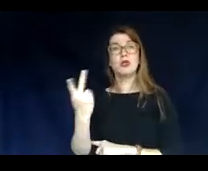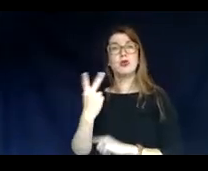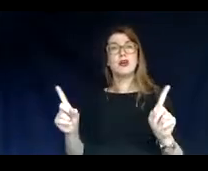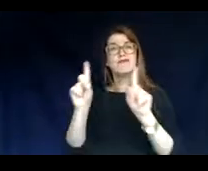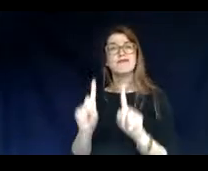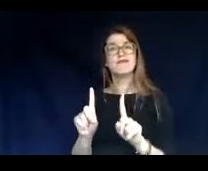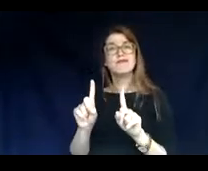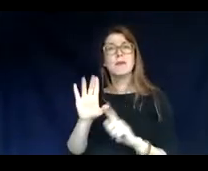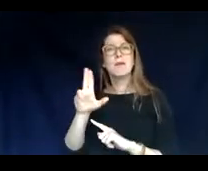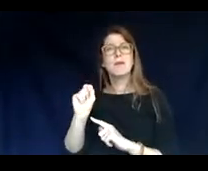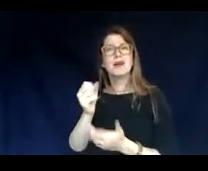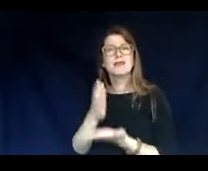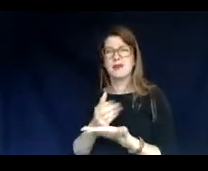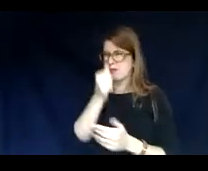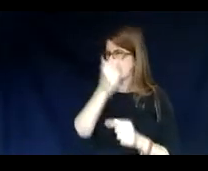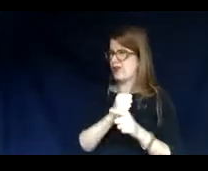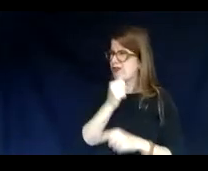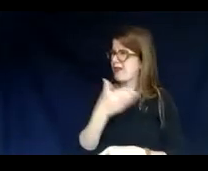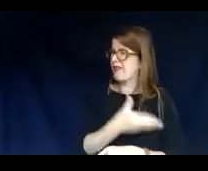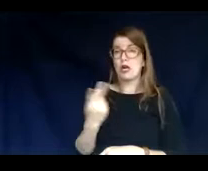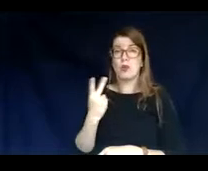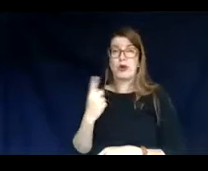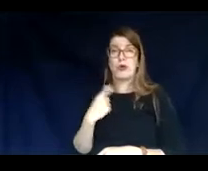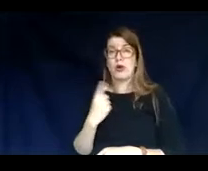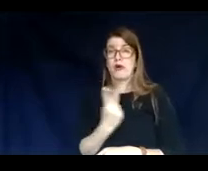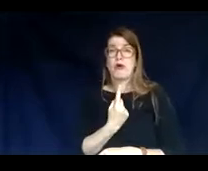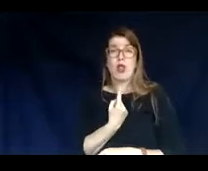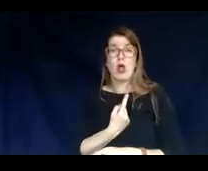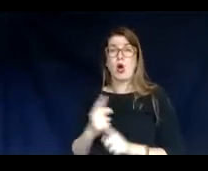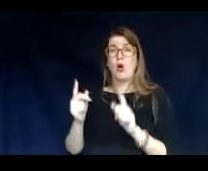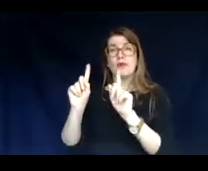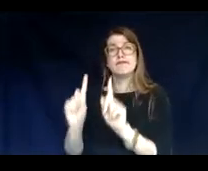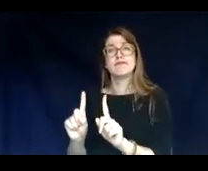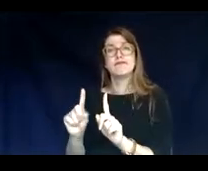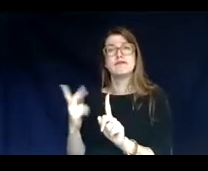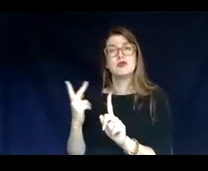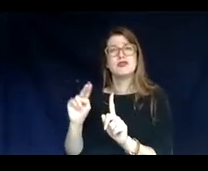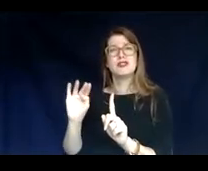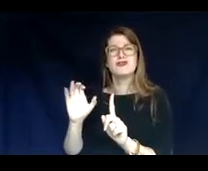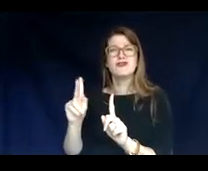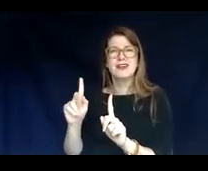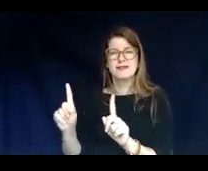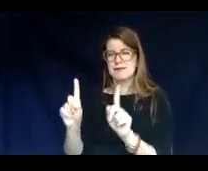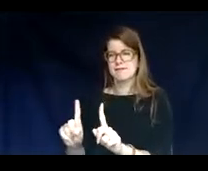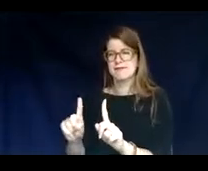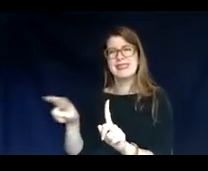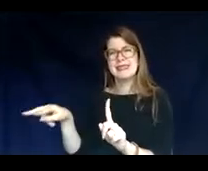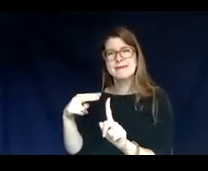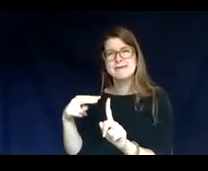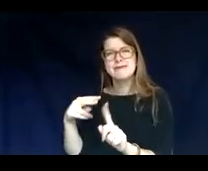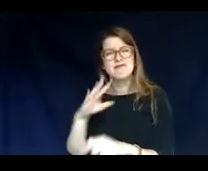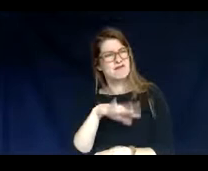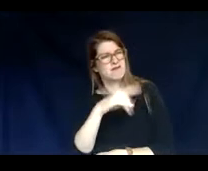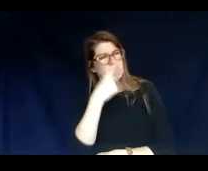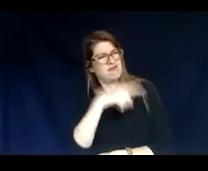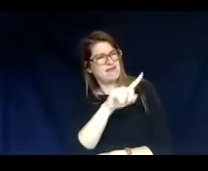know why we were by ourselves. My brother wasn't there. But we were alone, Chuck and I. And although we didn't speak regularly, he said something to me. He said, "Can I ask you